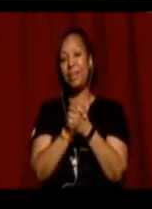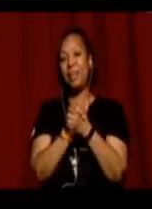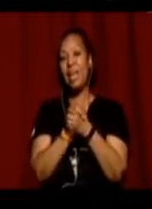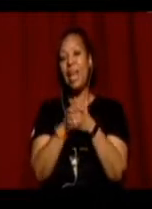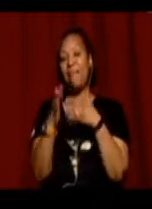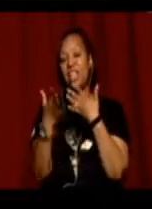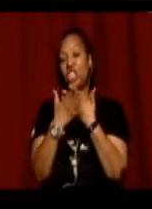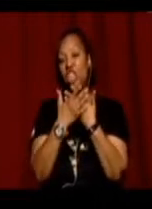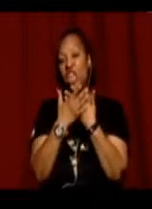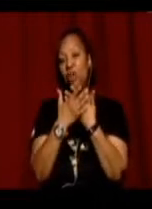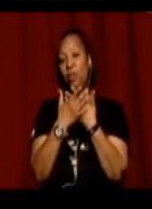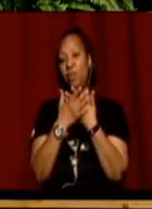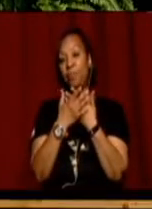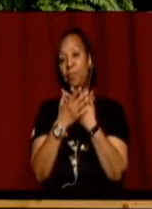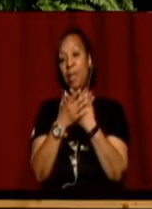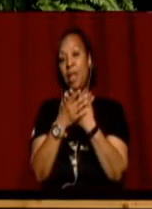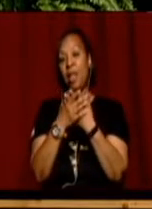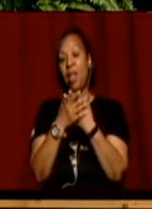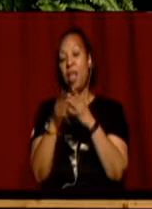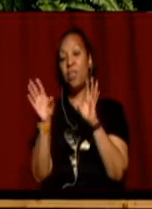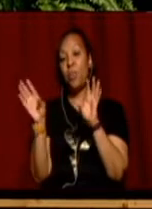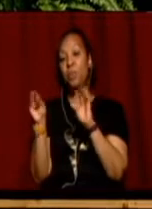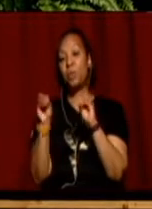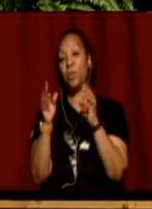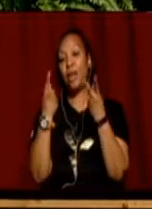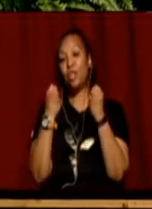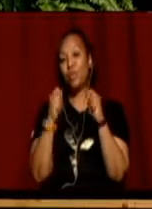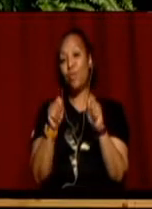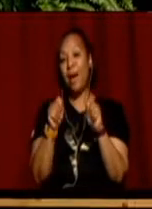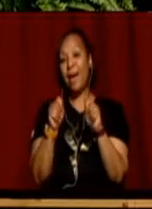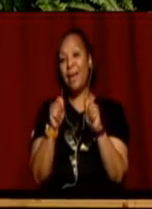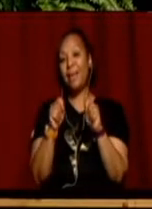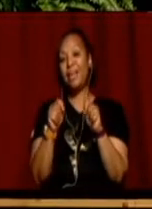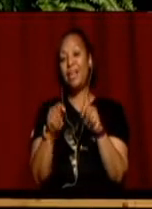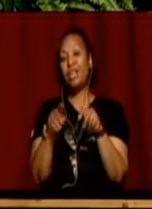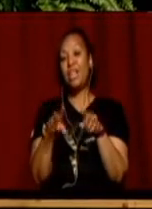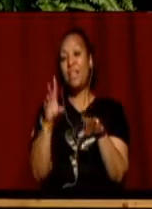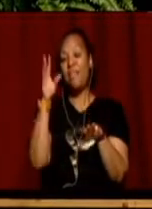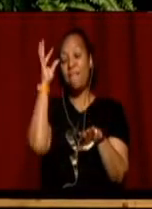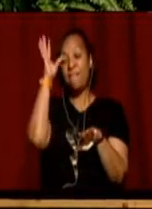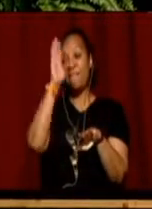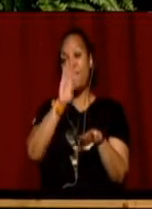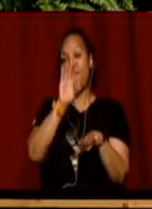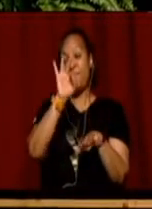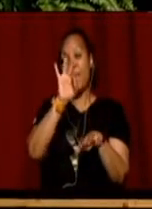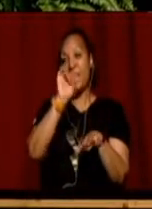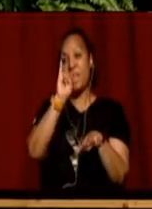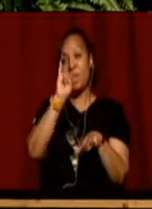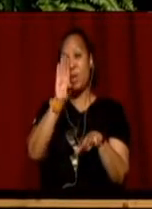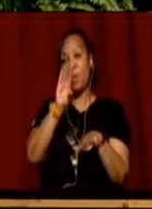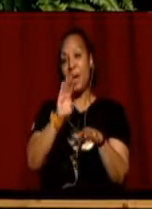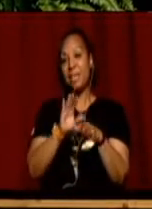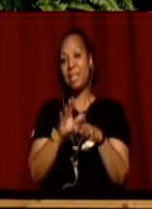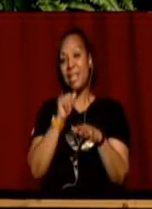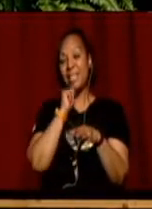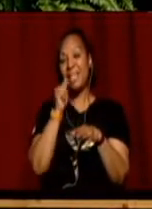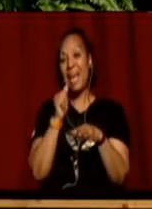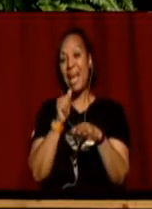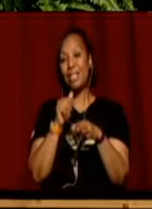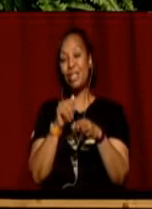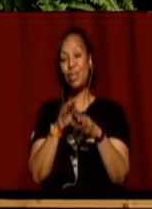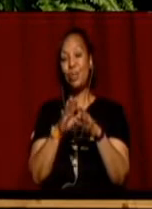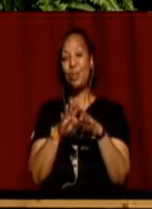afoot, and what I try to do here with Faith in Crisis and the conversations that we have is not to stir